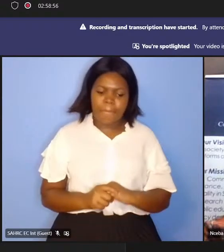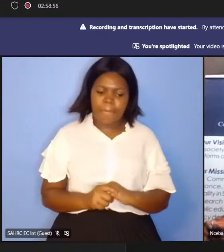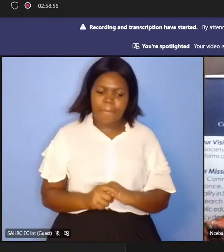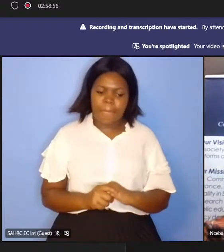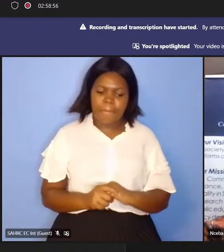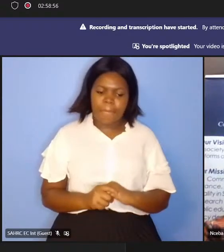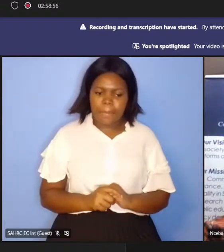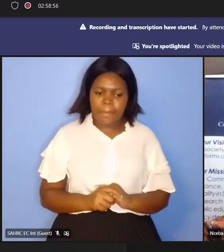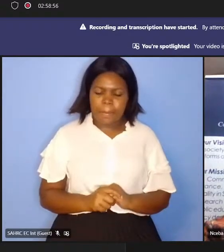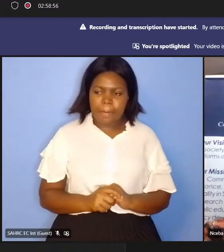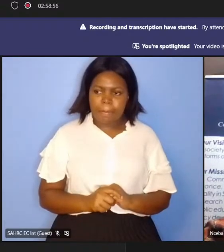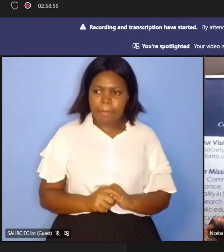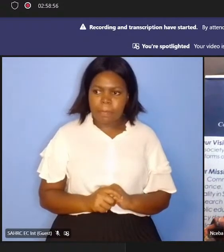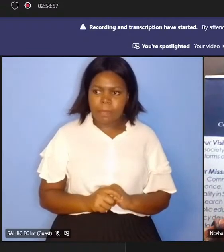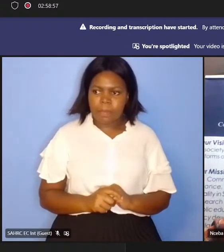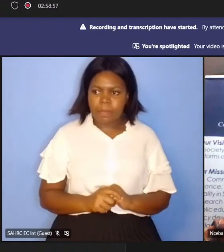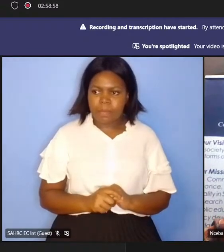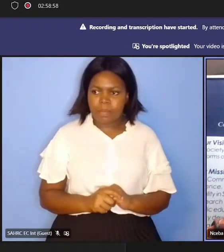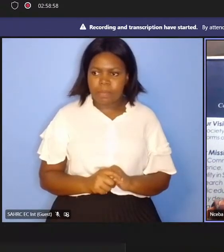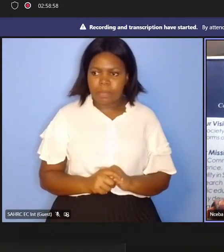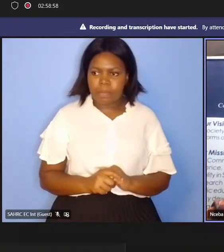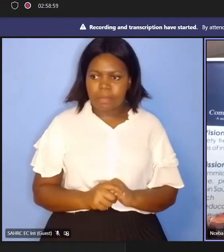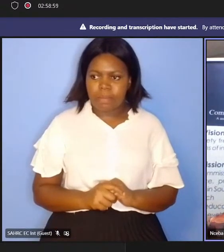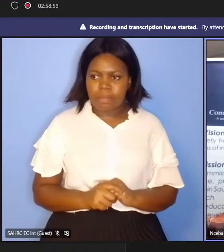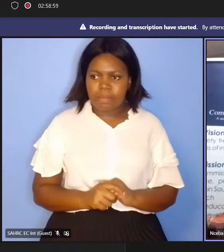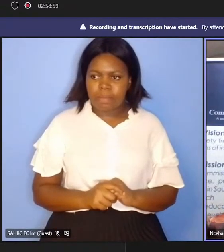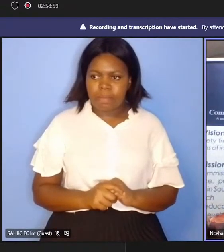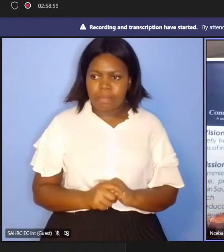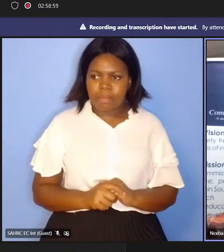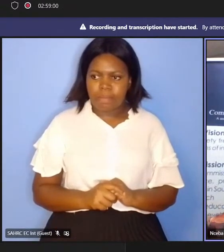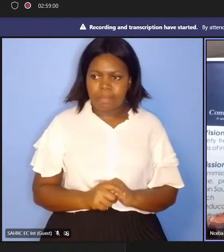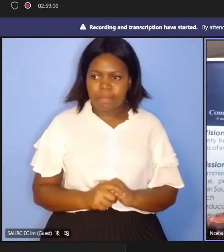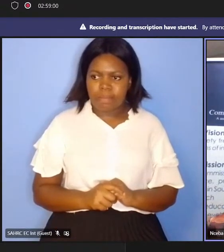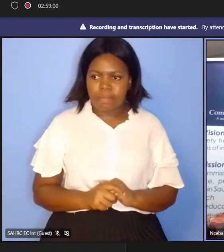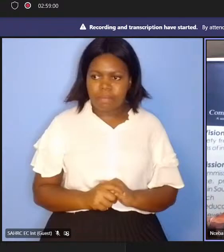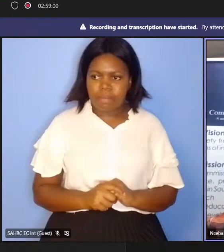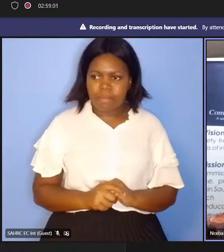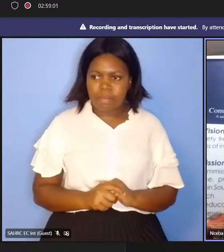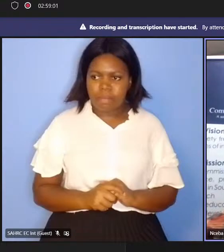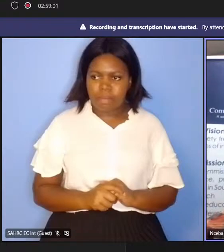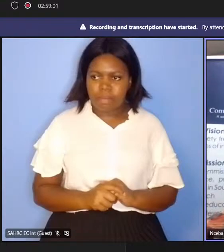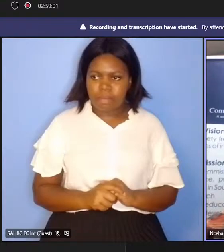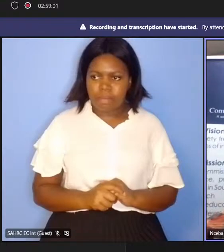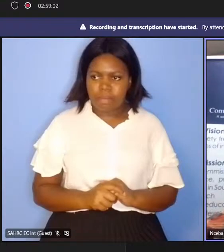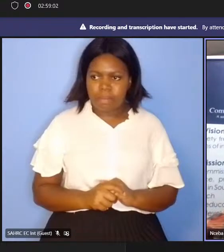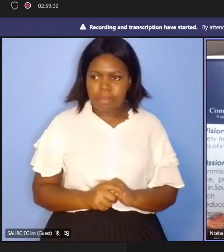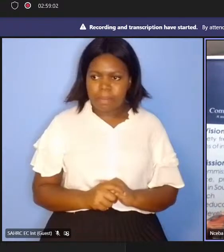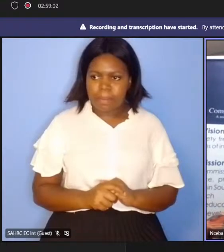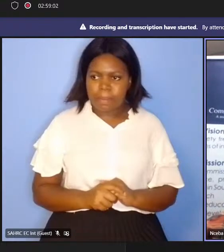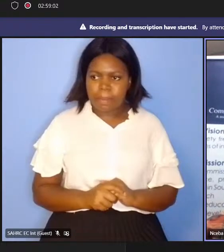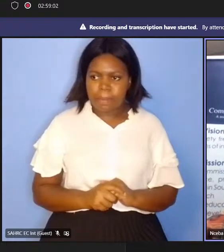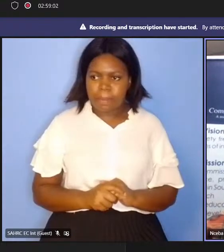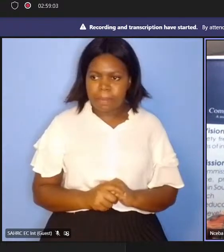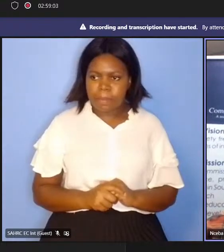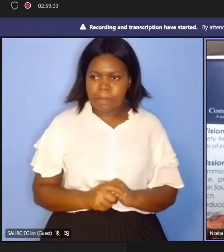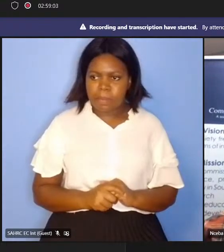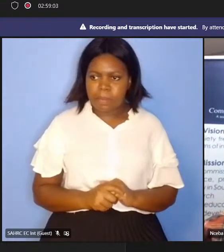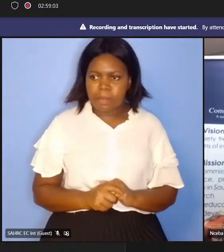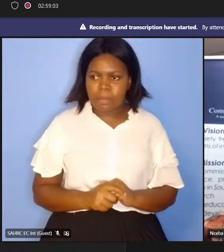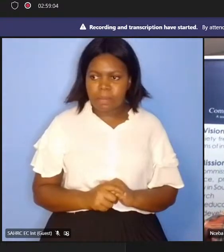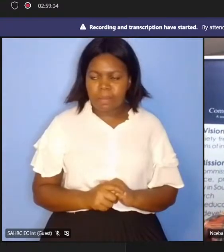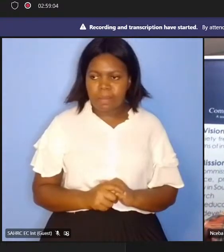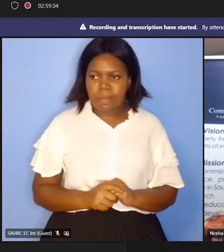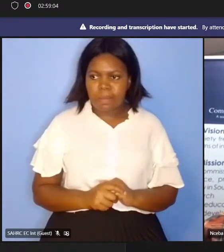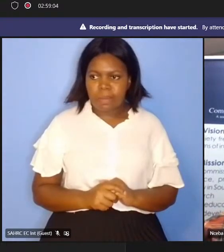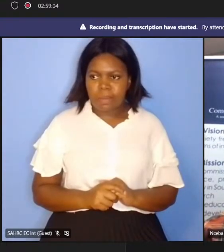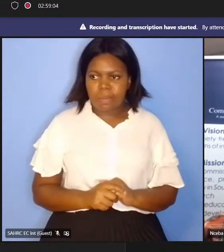Mr. Murebo, sorry, can you hear me? I can hear you. You can't hear me on the other side. I'm not sure what's going on. Okay, we've got you